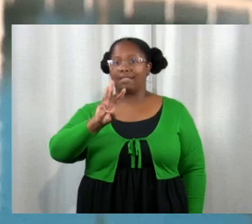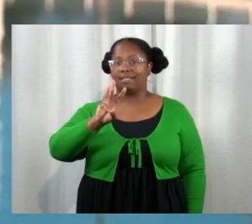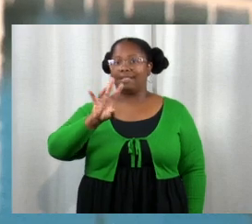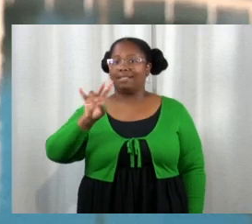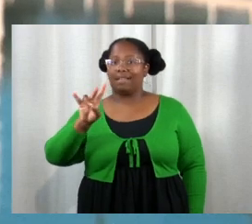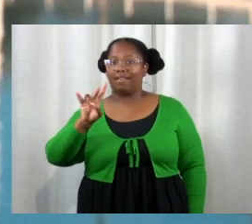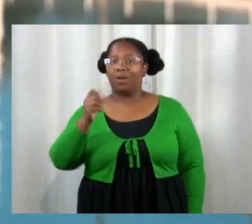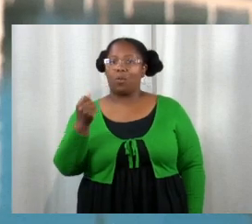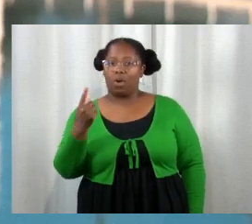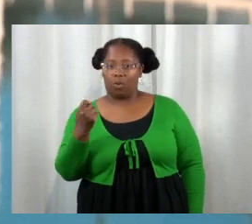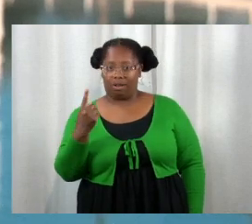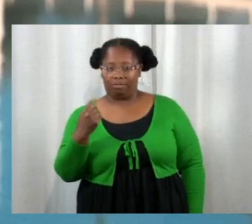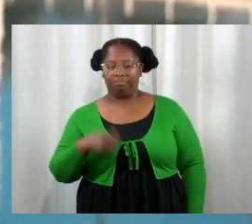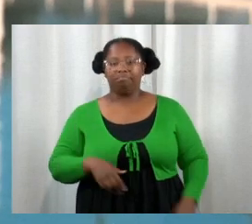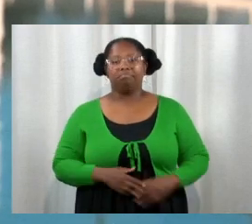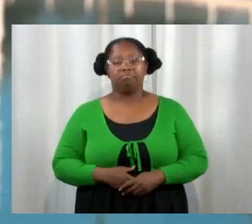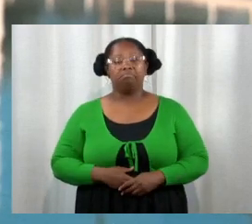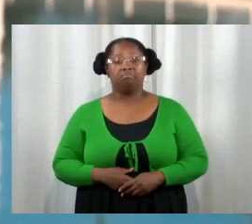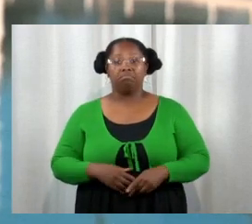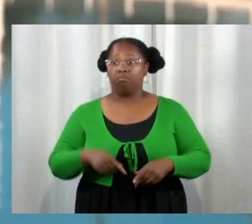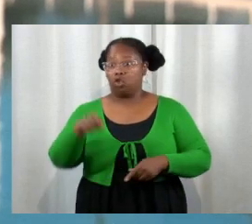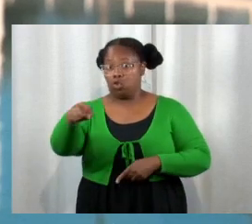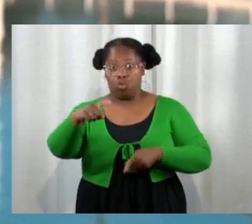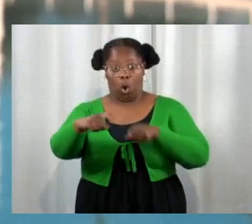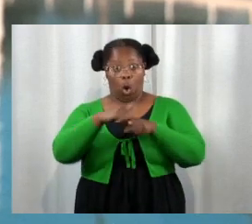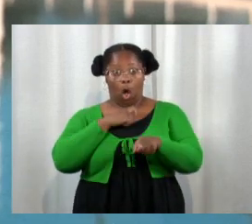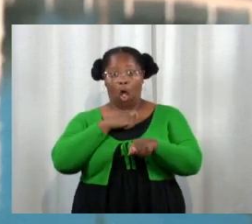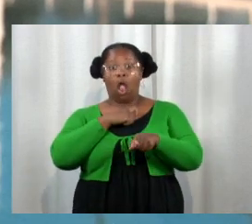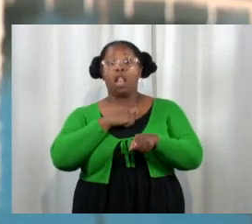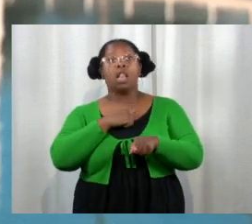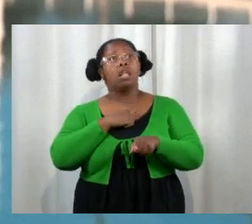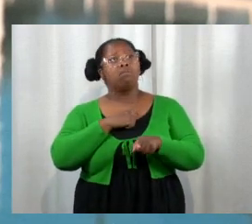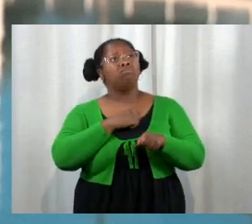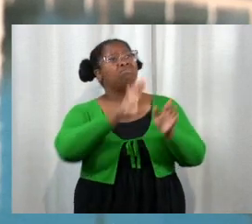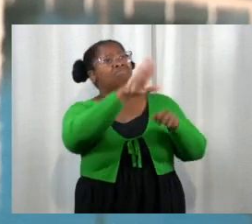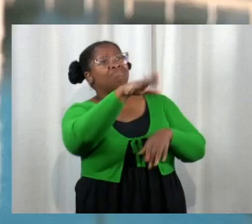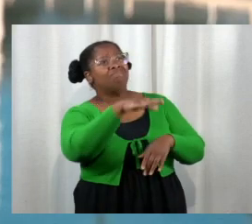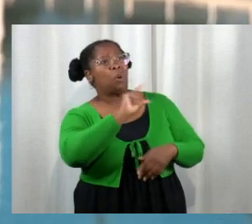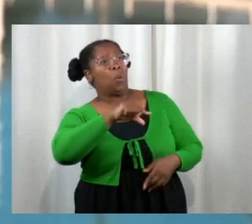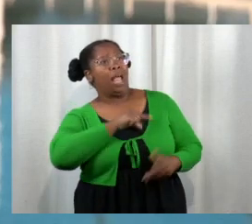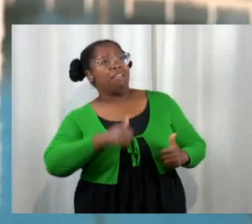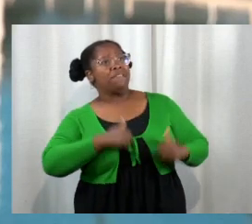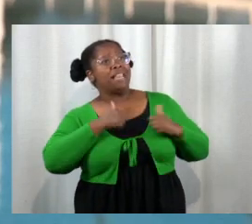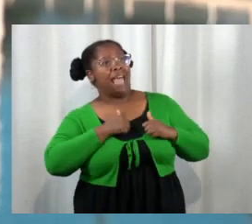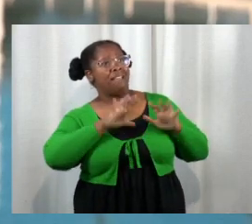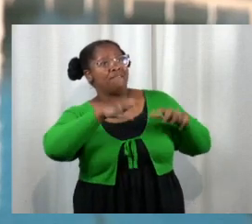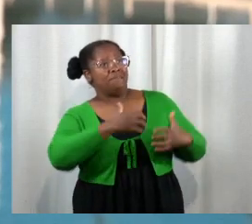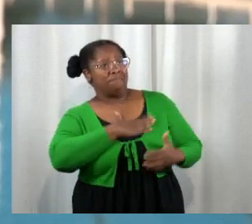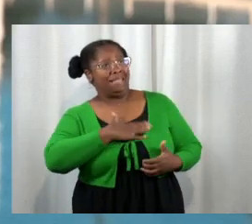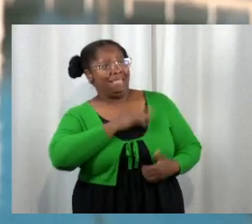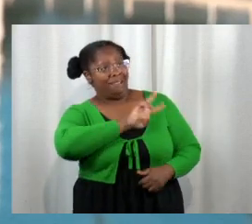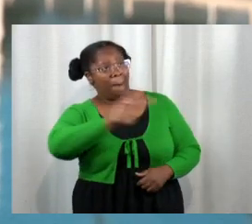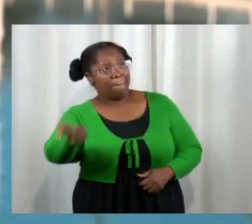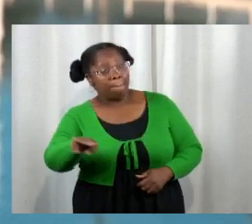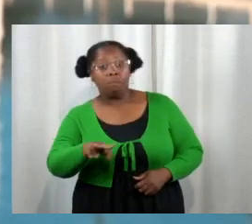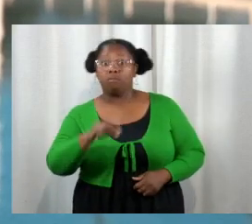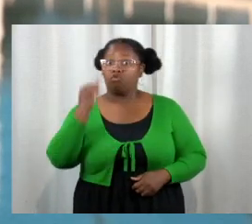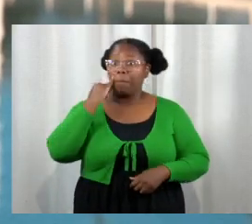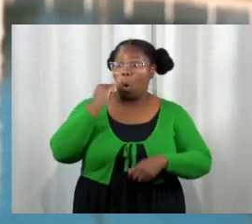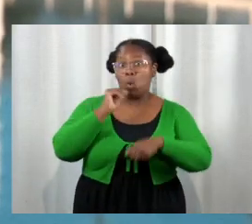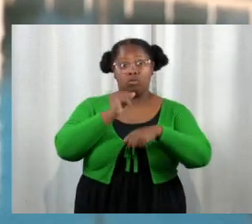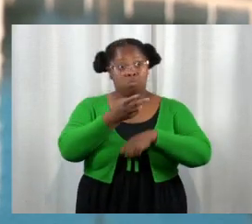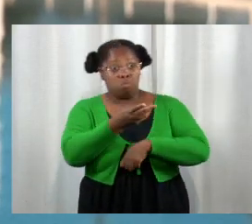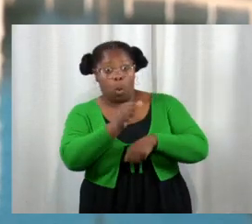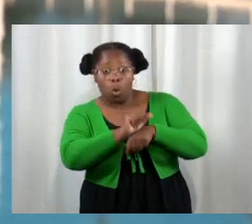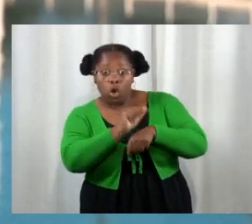562-435-6711. And the calling party can call in and request our Quality of Life unit. If one is working and available at the time they